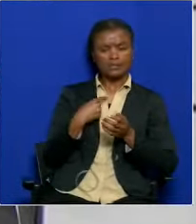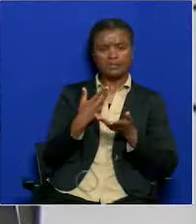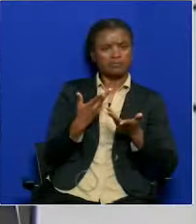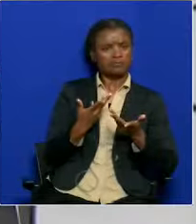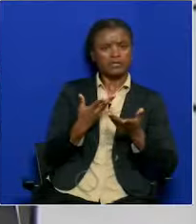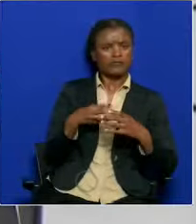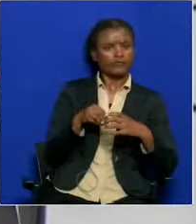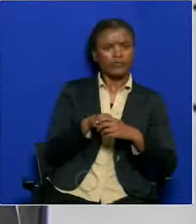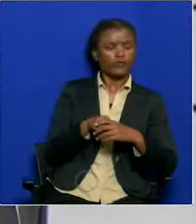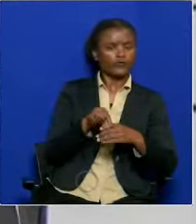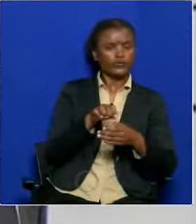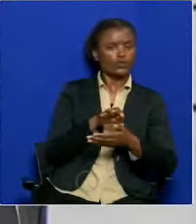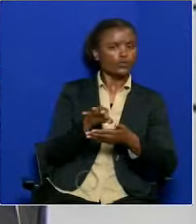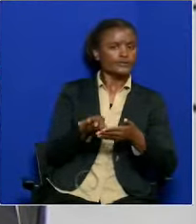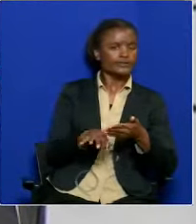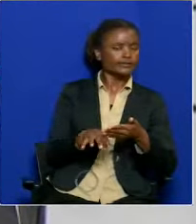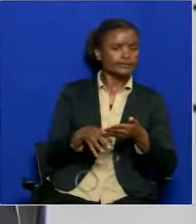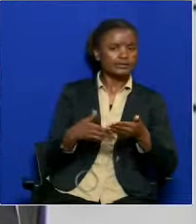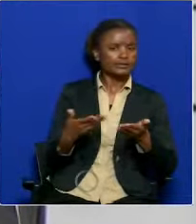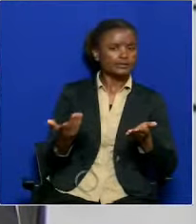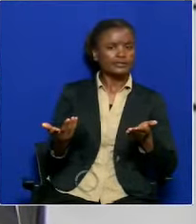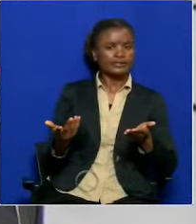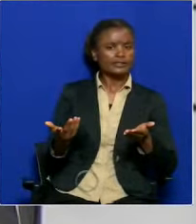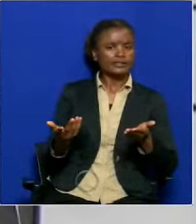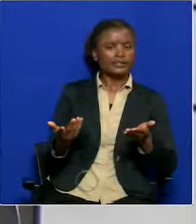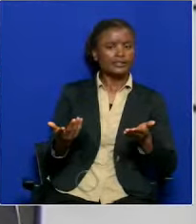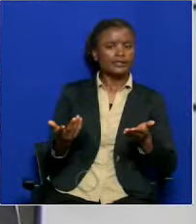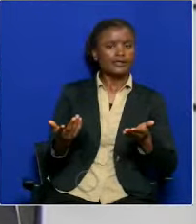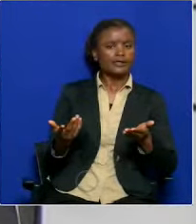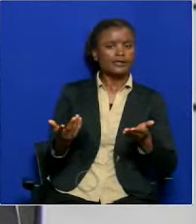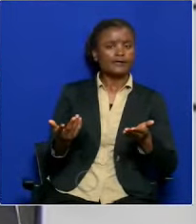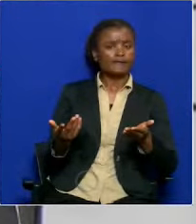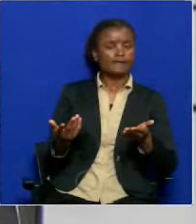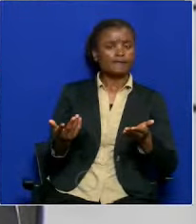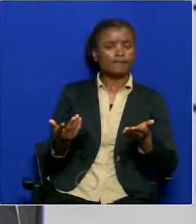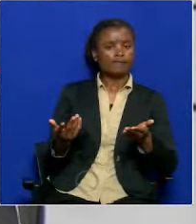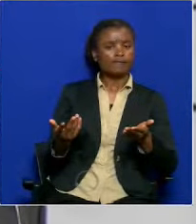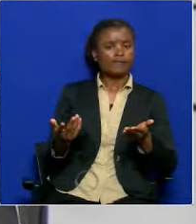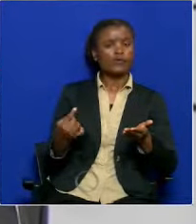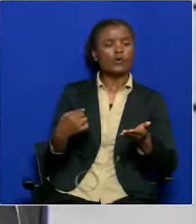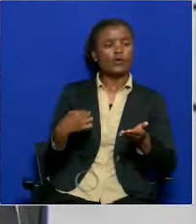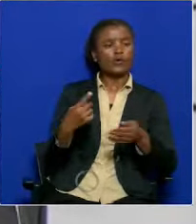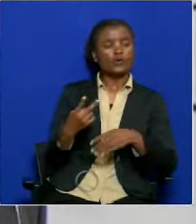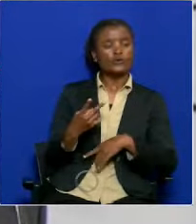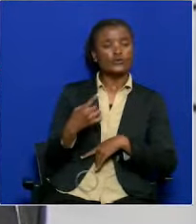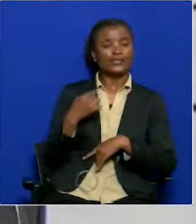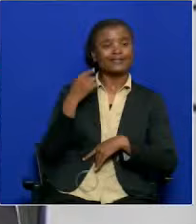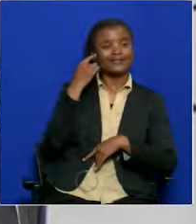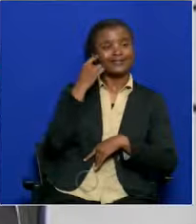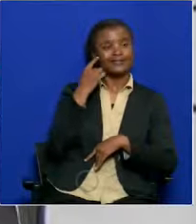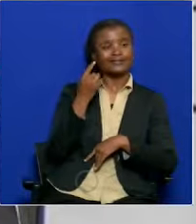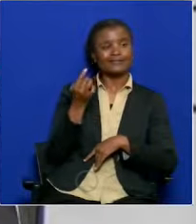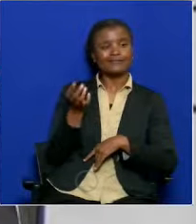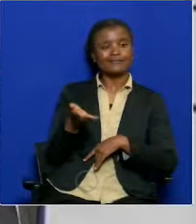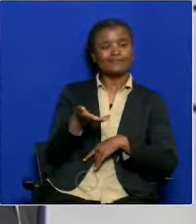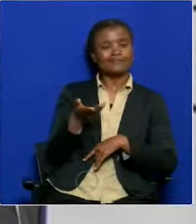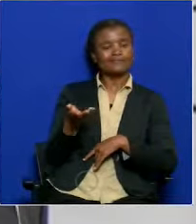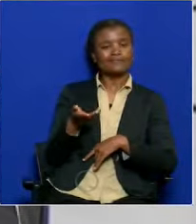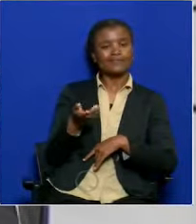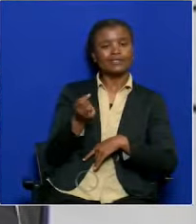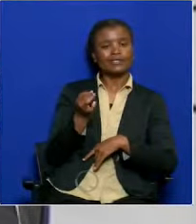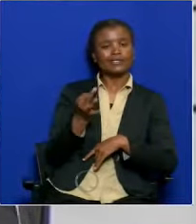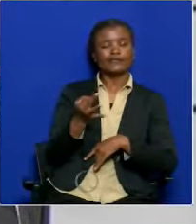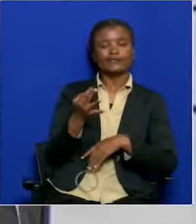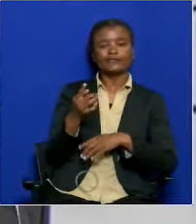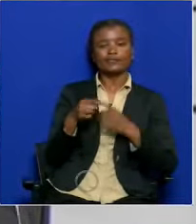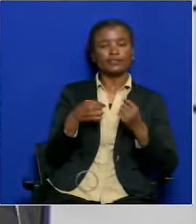the contracts, and I think even if it comes to the integrity, it deals with those